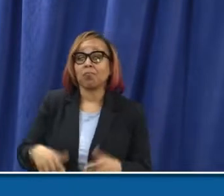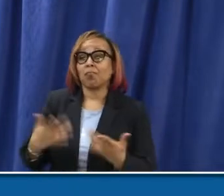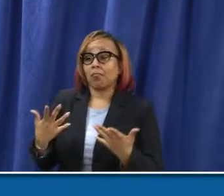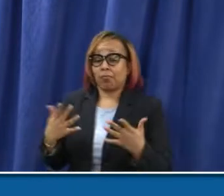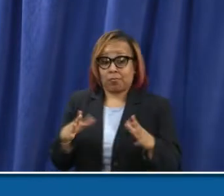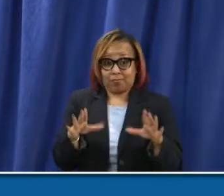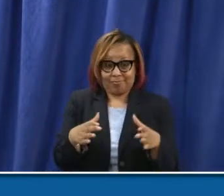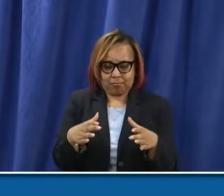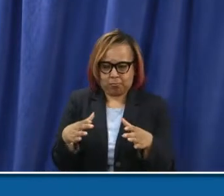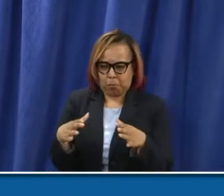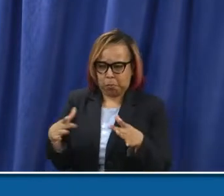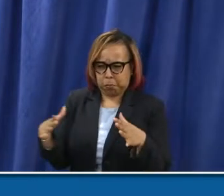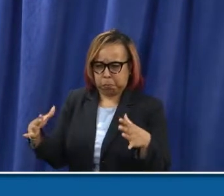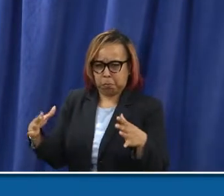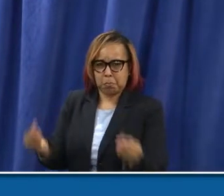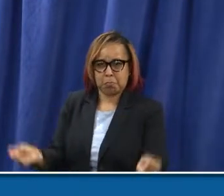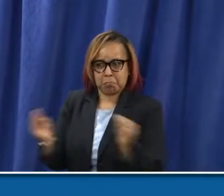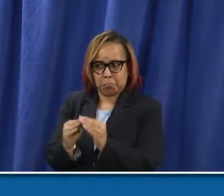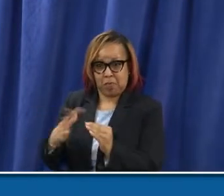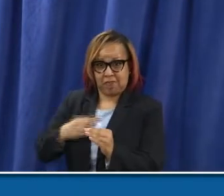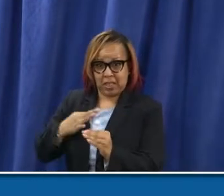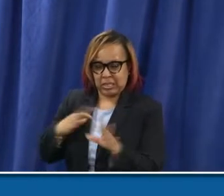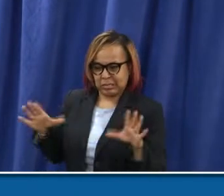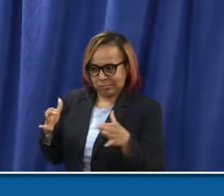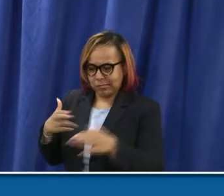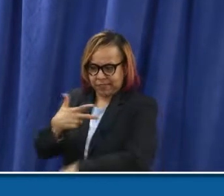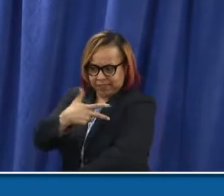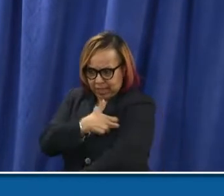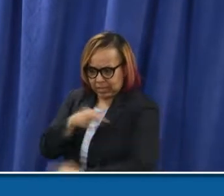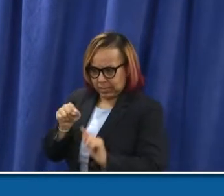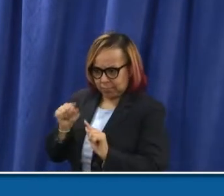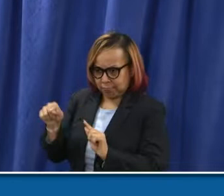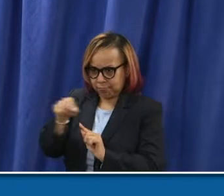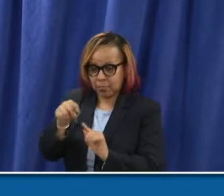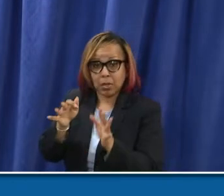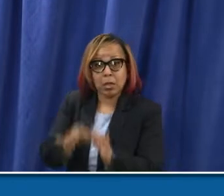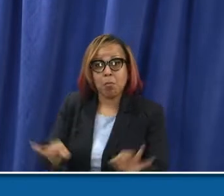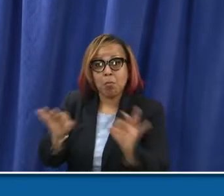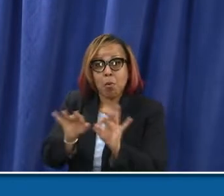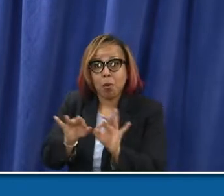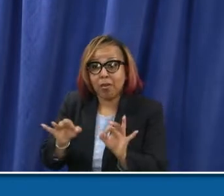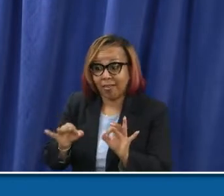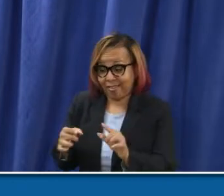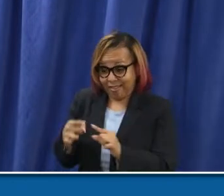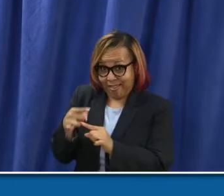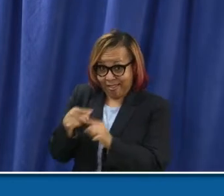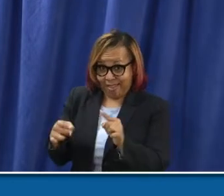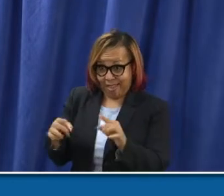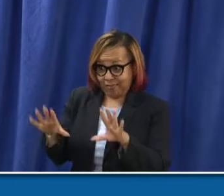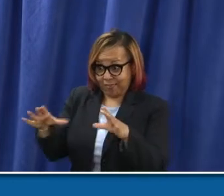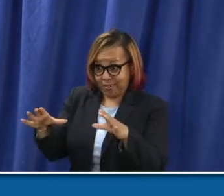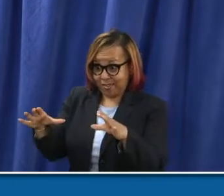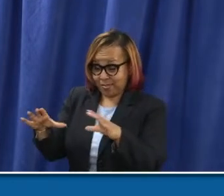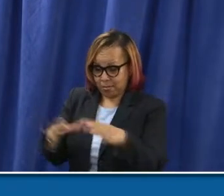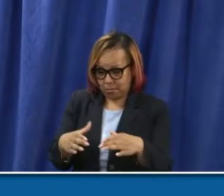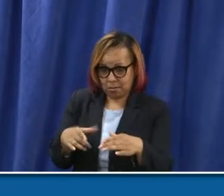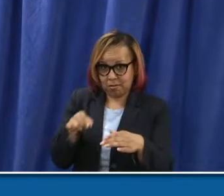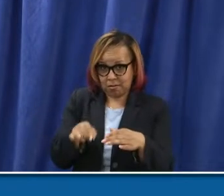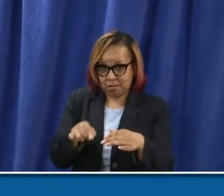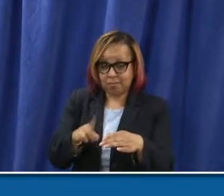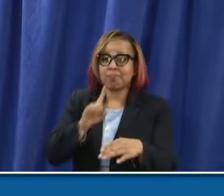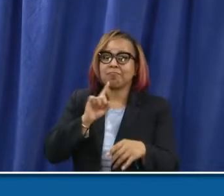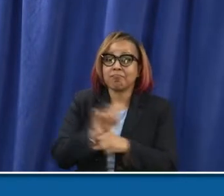thousands or tens of thousands of volunteers the vaccine. But importantly, we give half of the people in that phase 3 trial